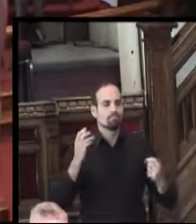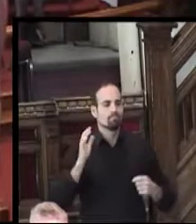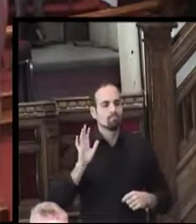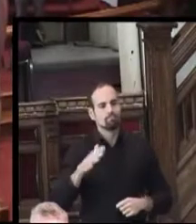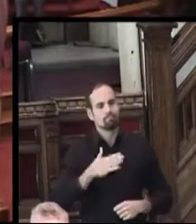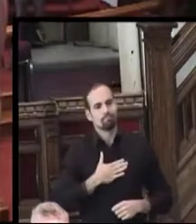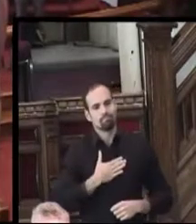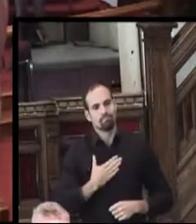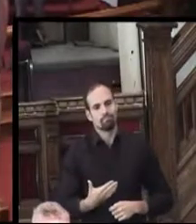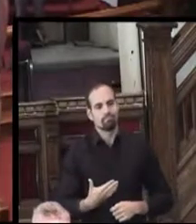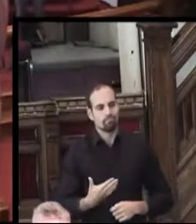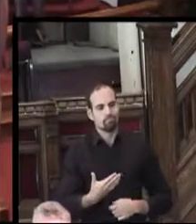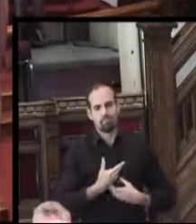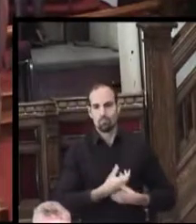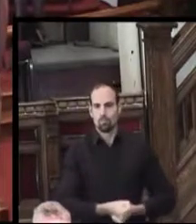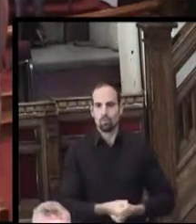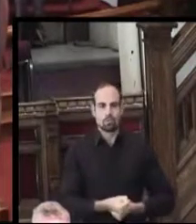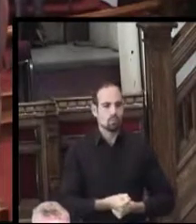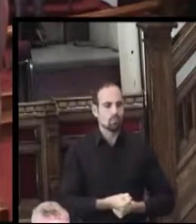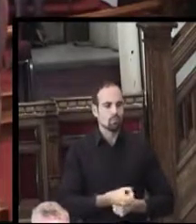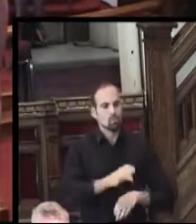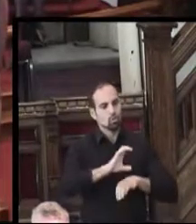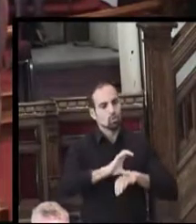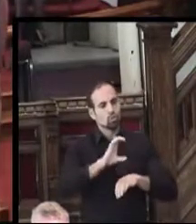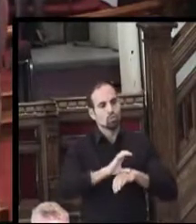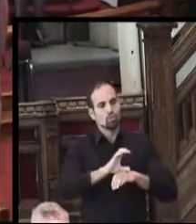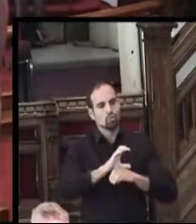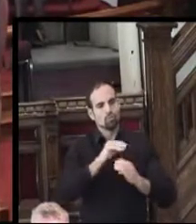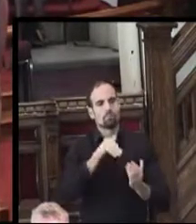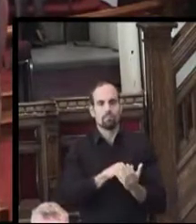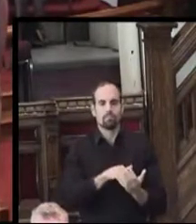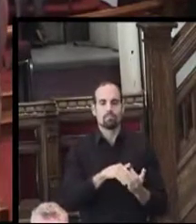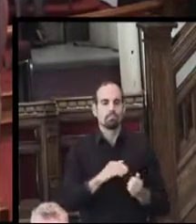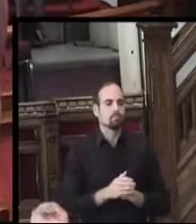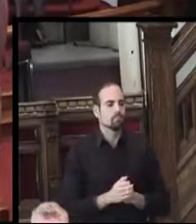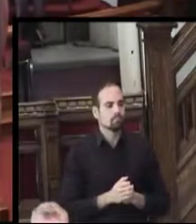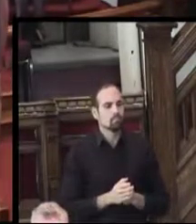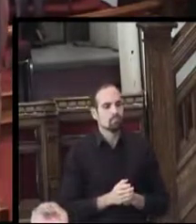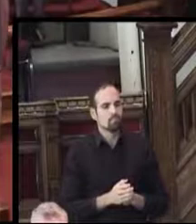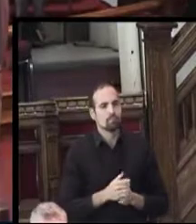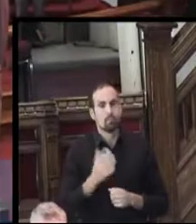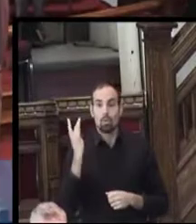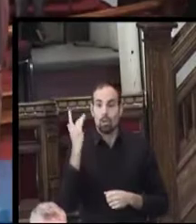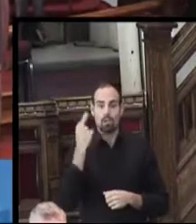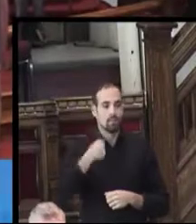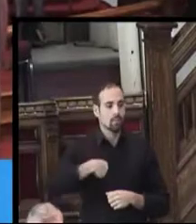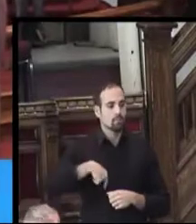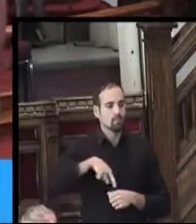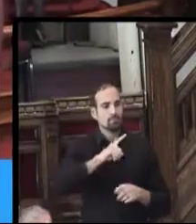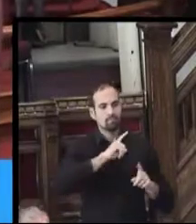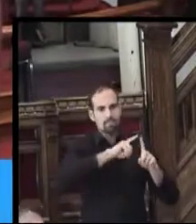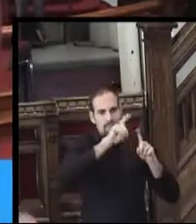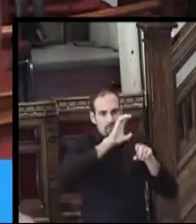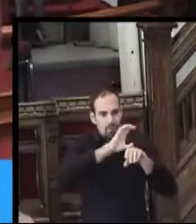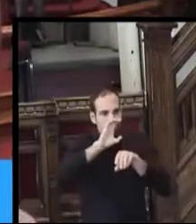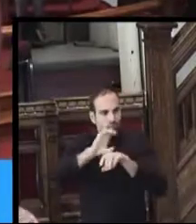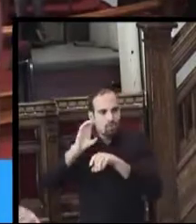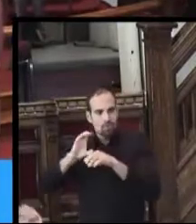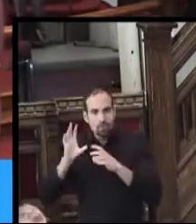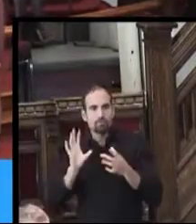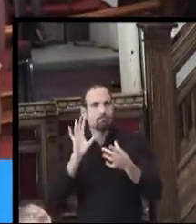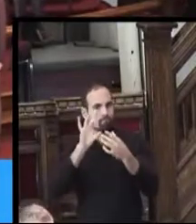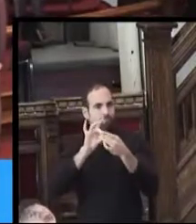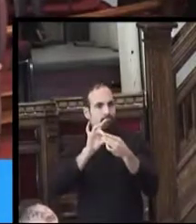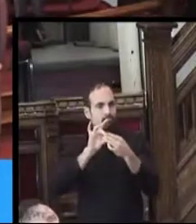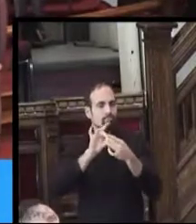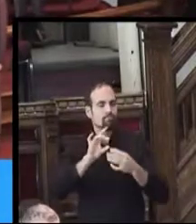the institutional church again. Because we're a part of that institutional church. And so